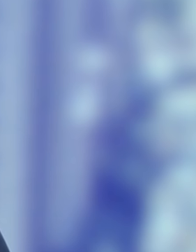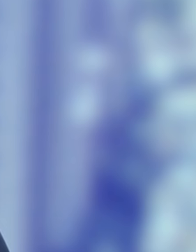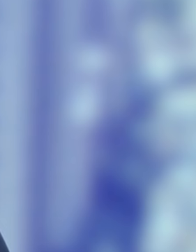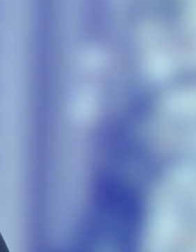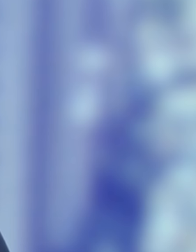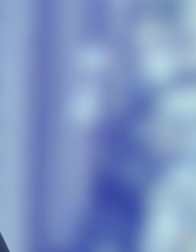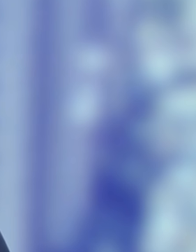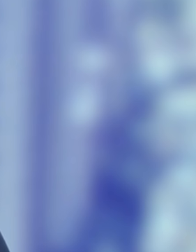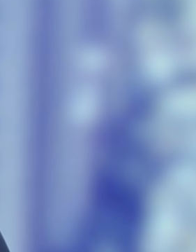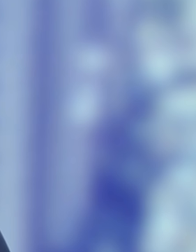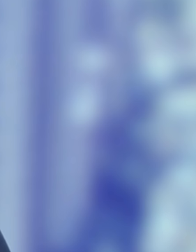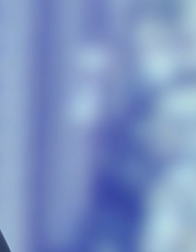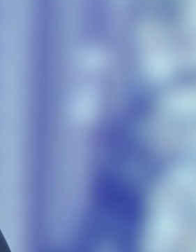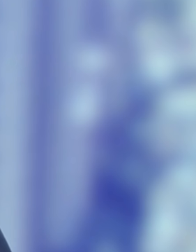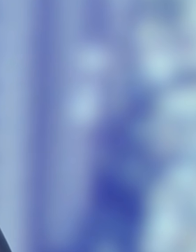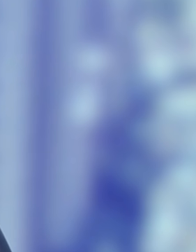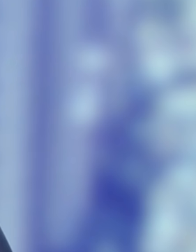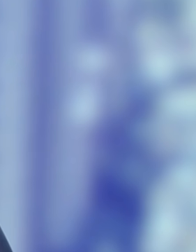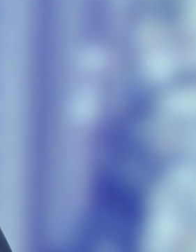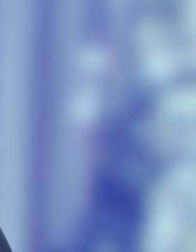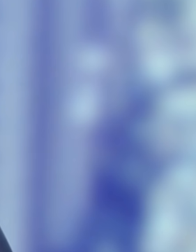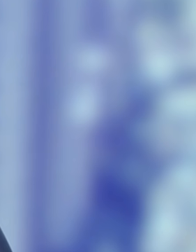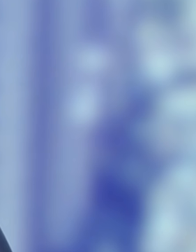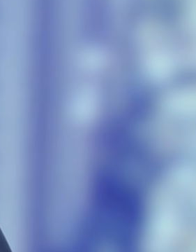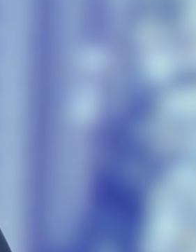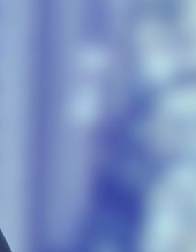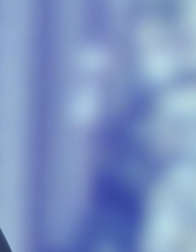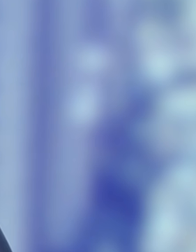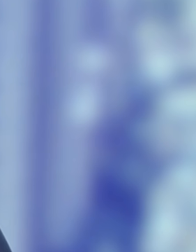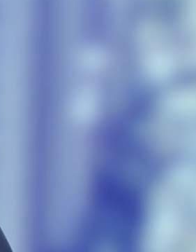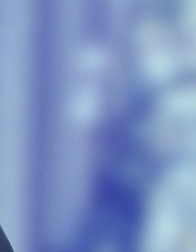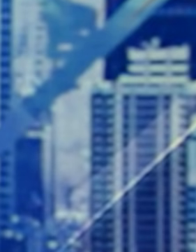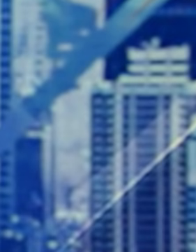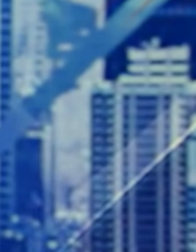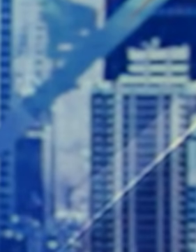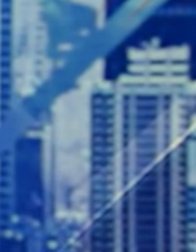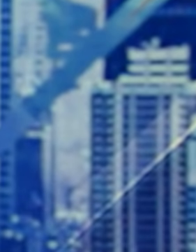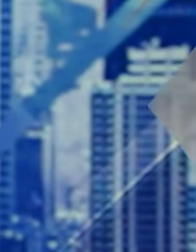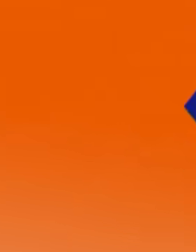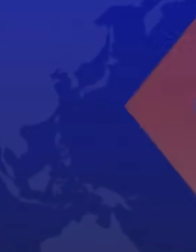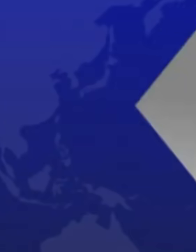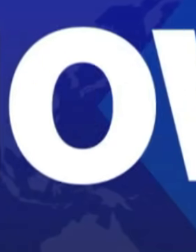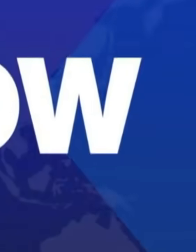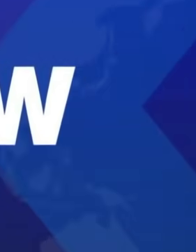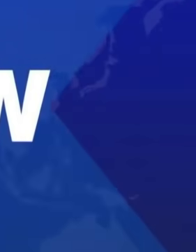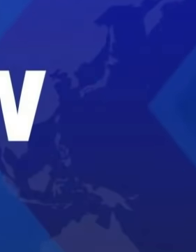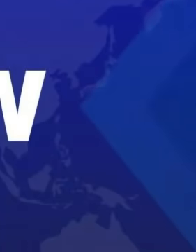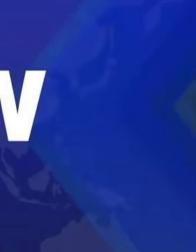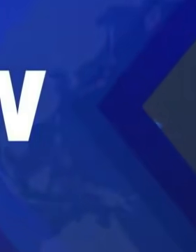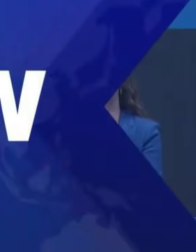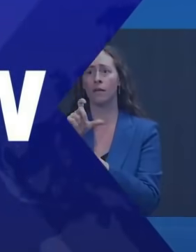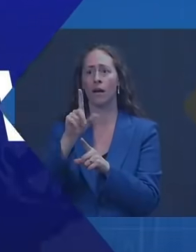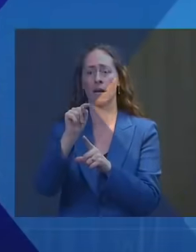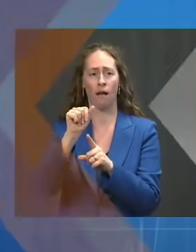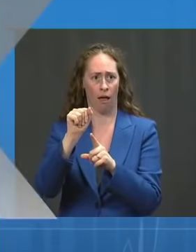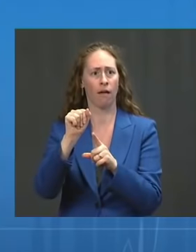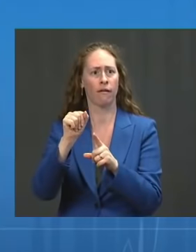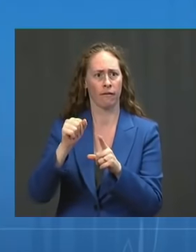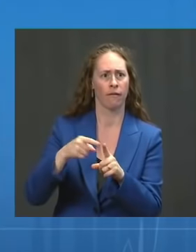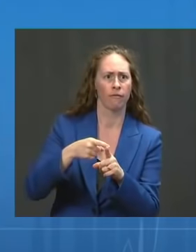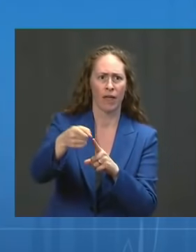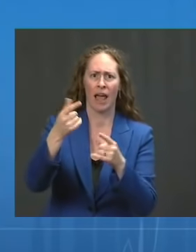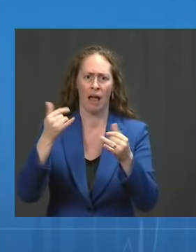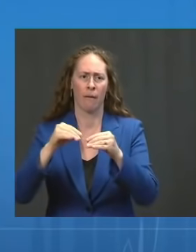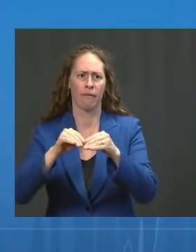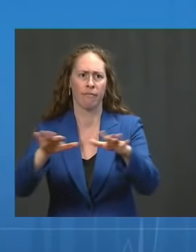possible. Absolutely. All right, Dr. Sutton, thank you so much. Stick around, because we're going to want to talk to you after this press conference. But right now, we're going to hear from the White House COVID response team. Let's